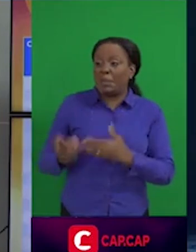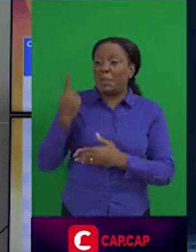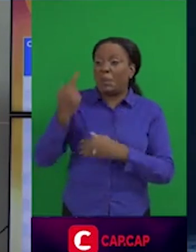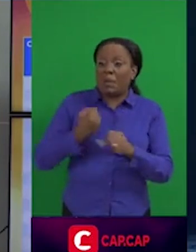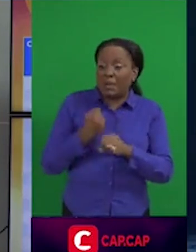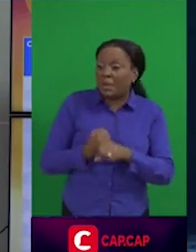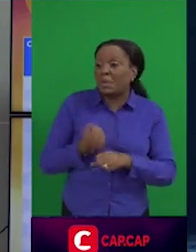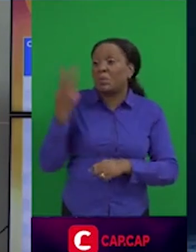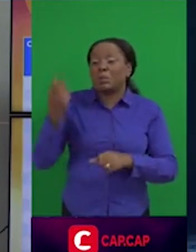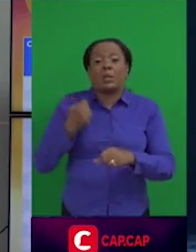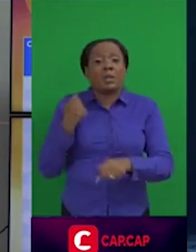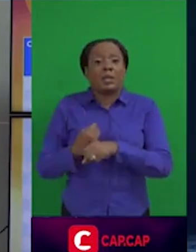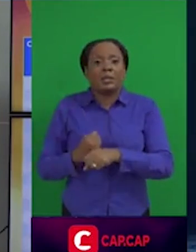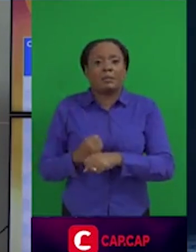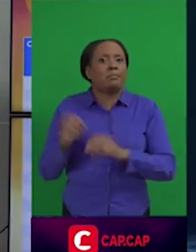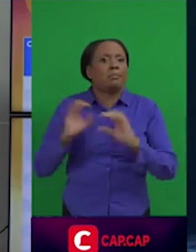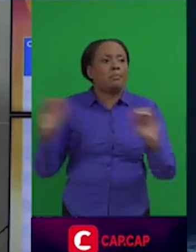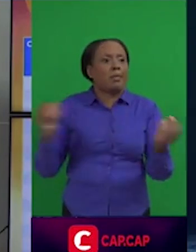escape.